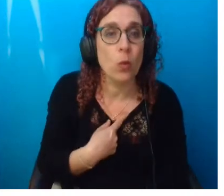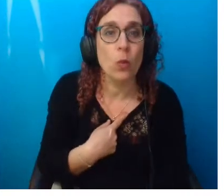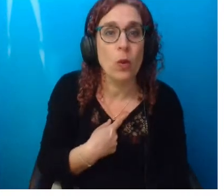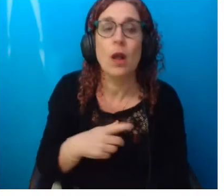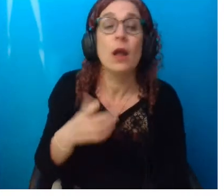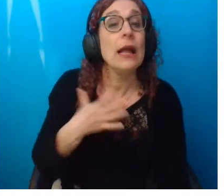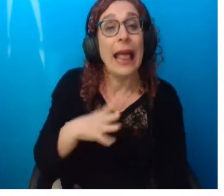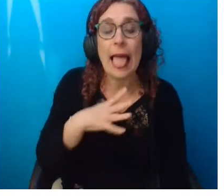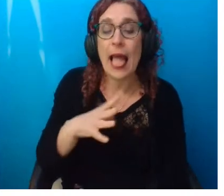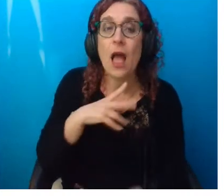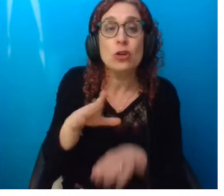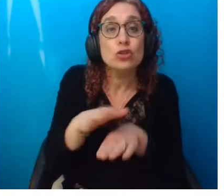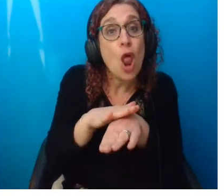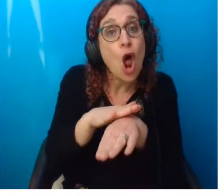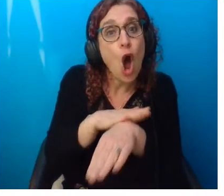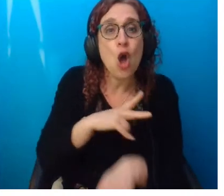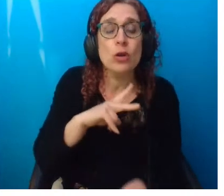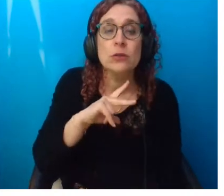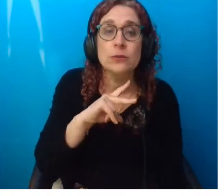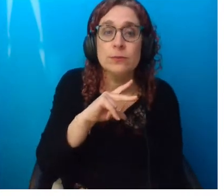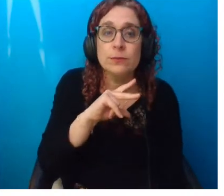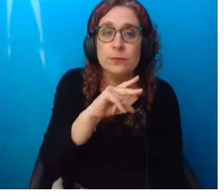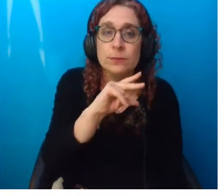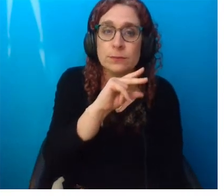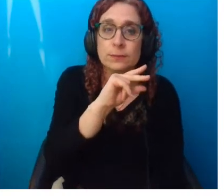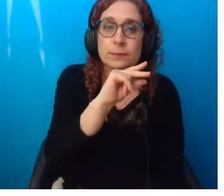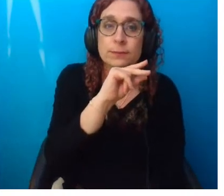much less effective.